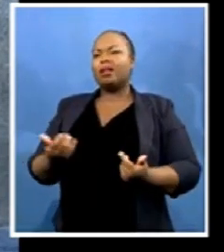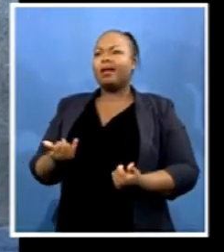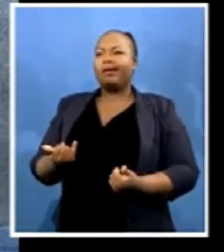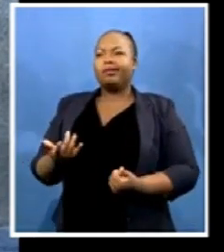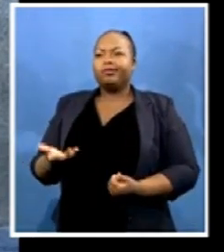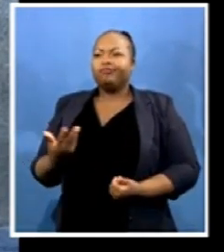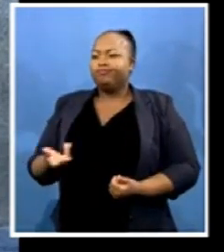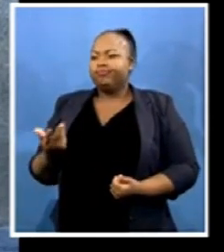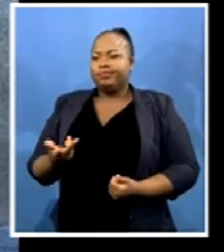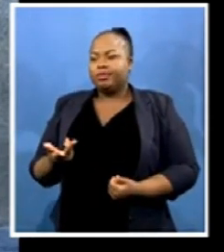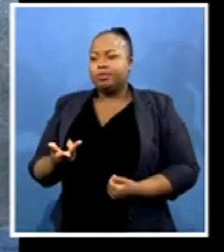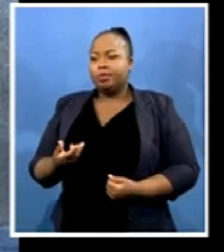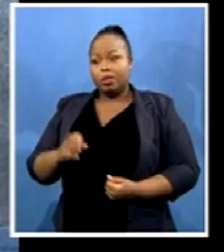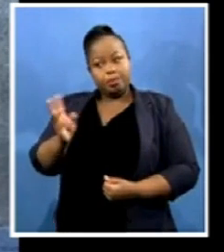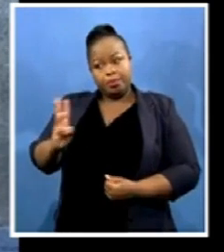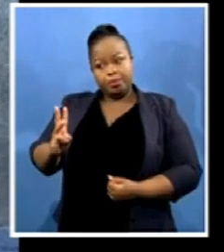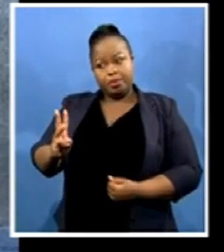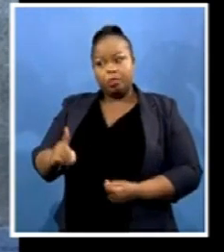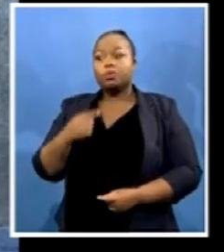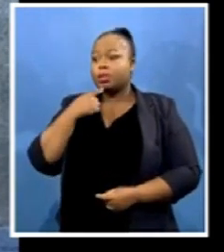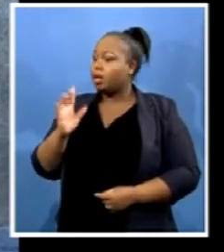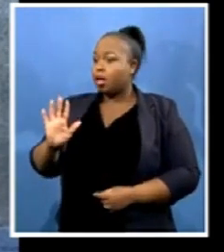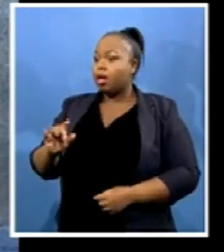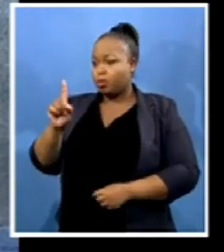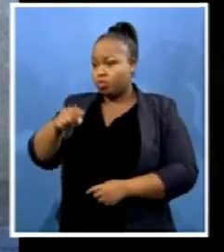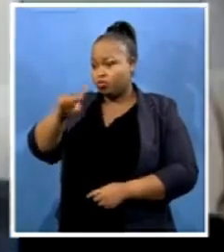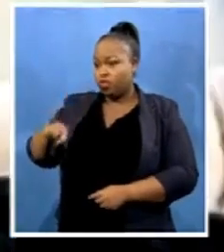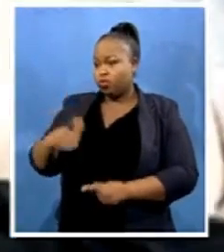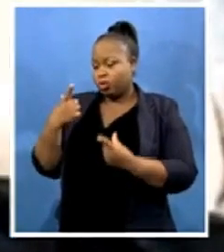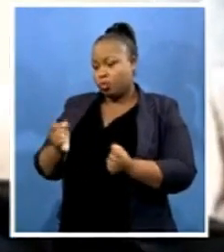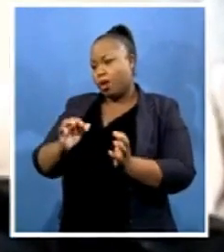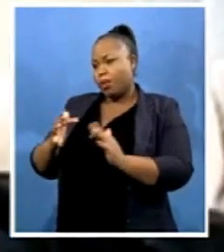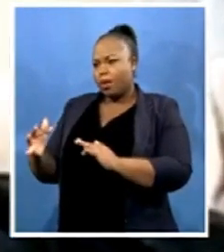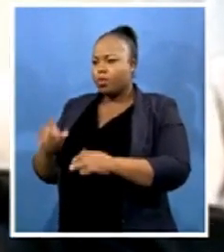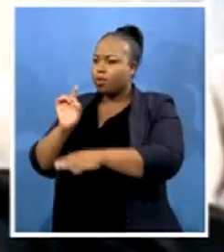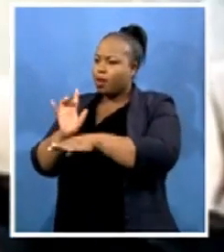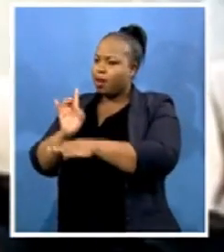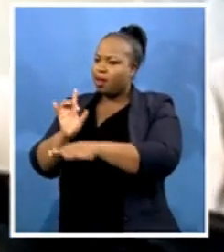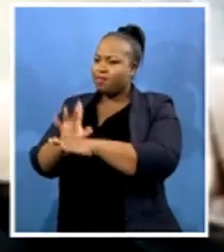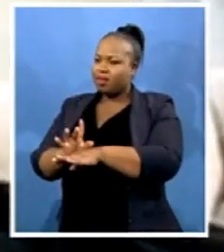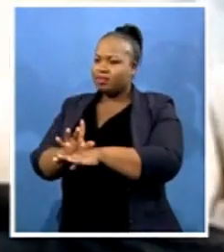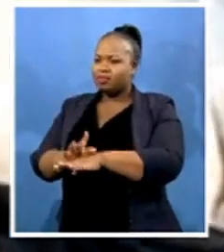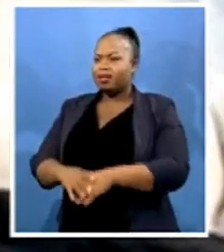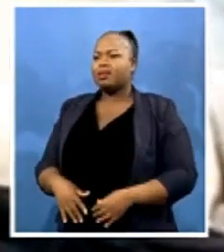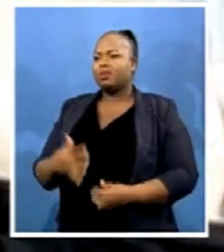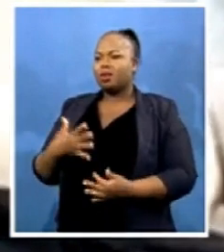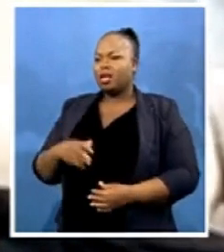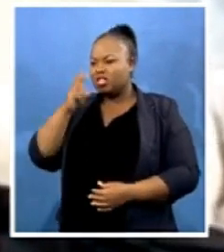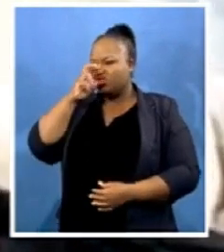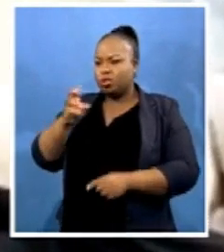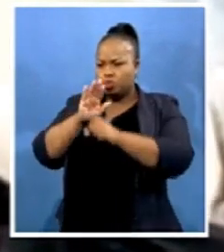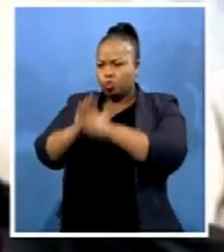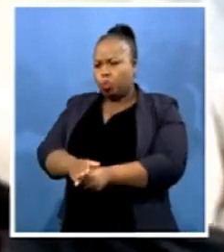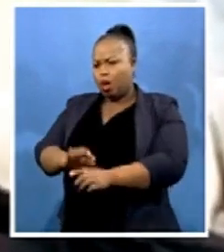this must be done this way, but in a way, not in a way that's admonishing you, that's making you feel